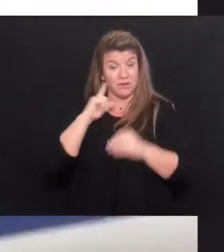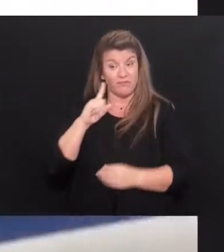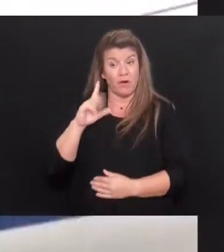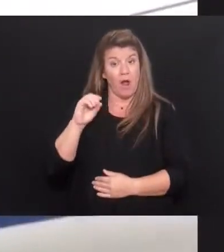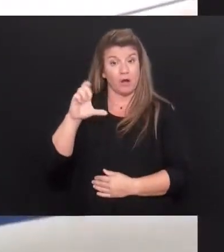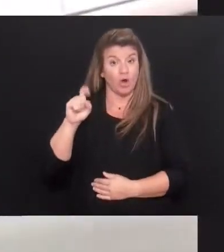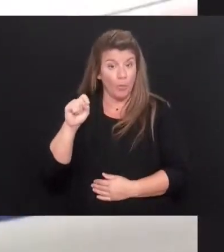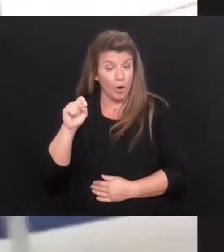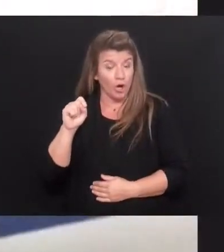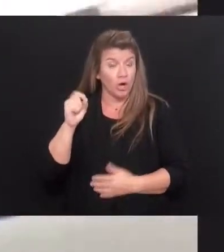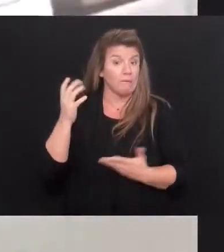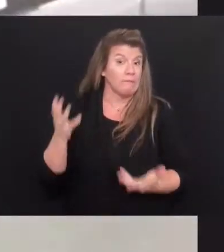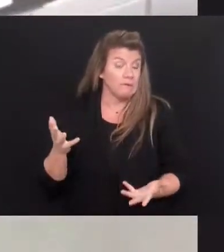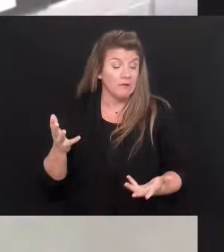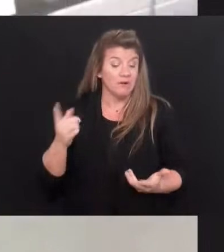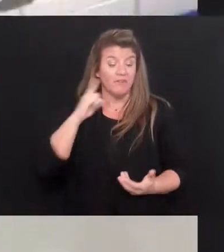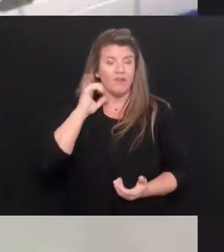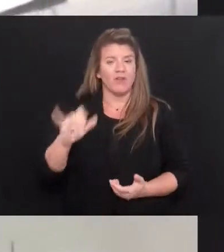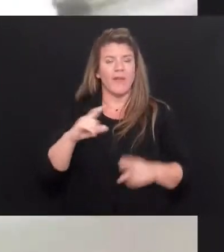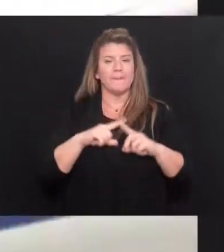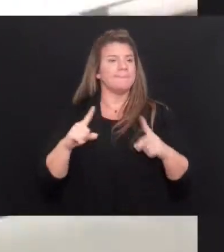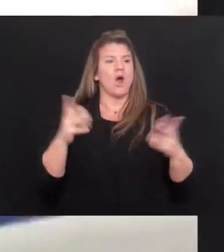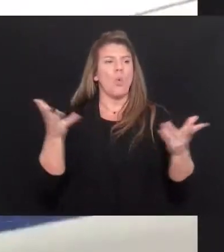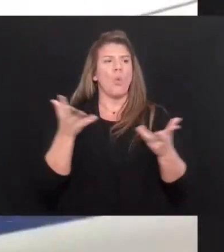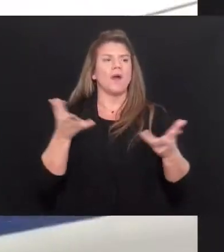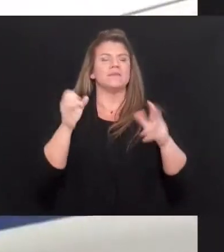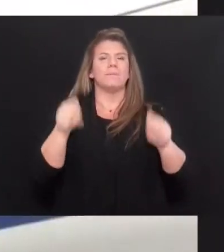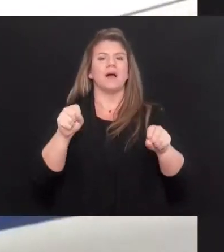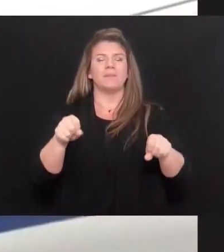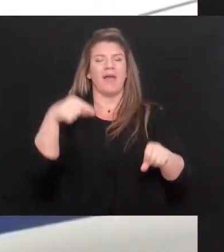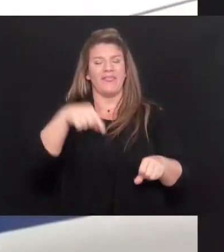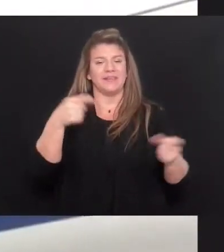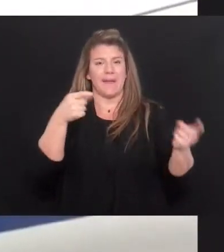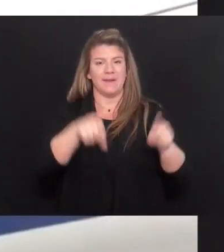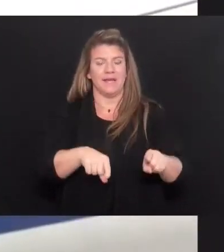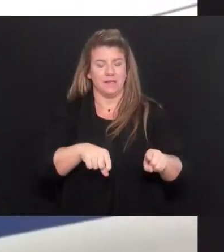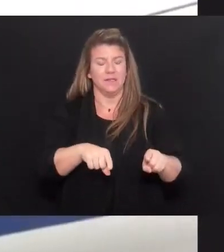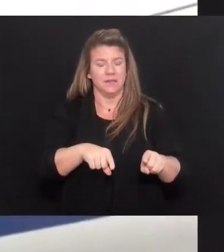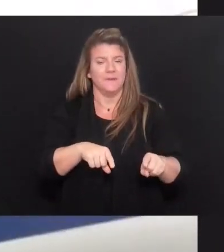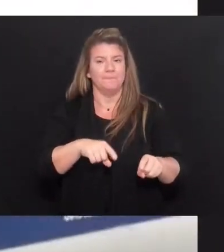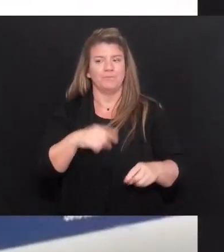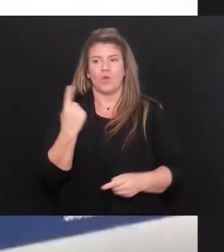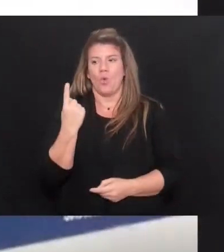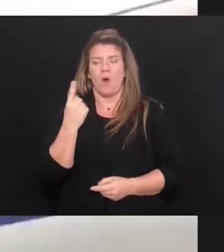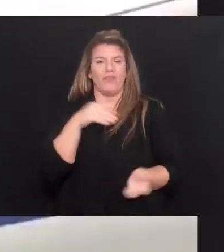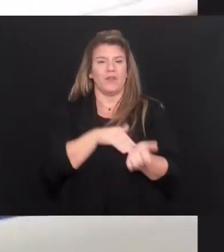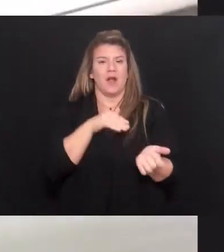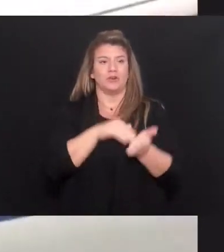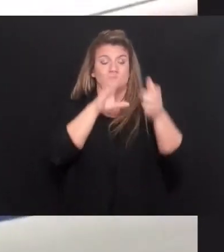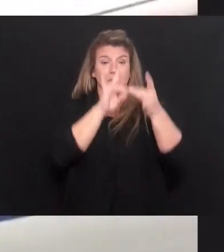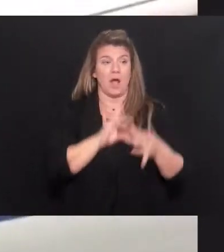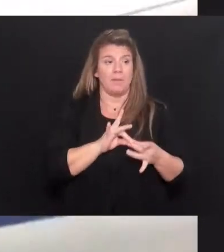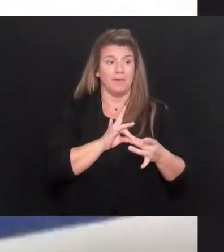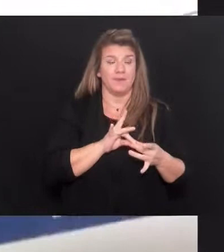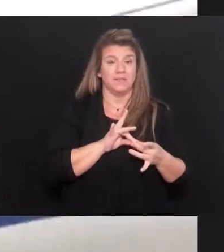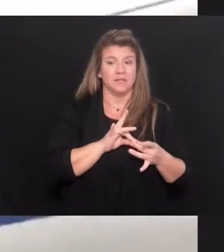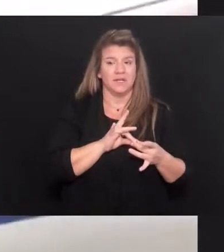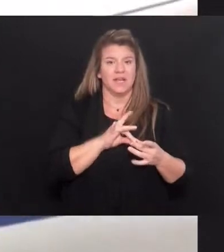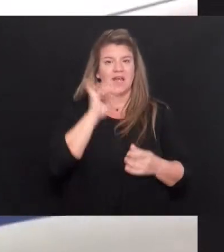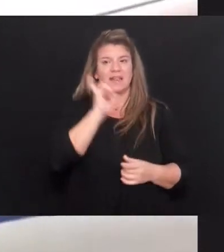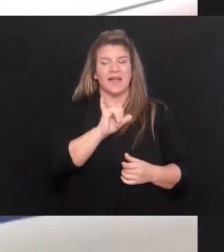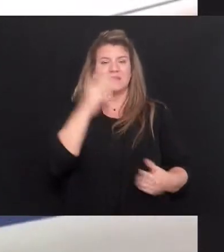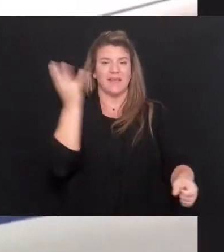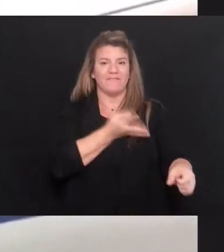session? What are the possibilities of this happening? And I'd like one of the doctors to comment on the efficacy of these